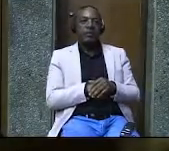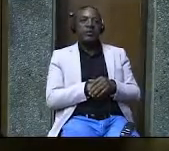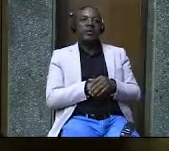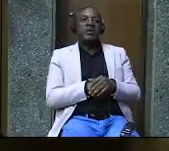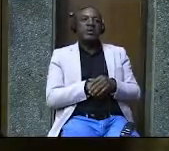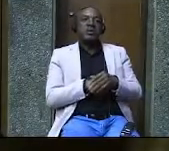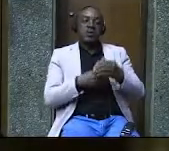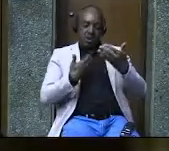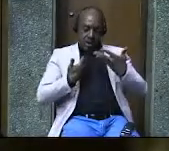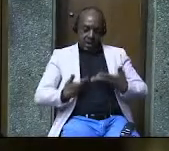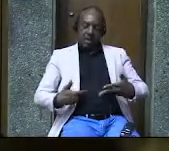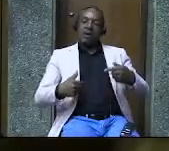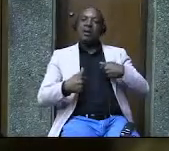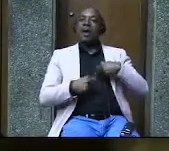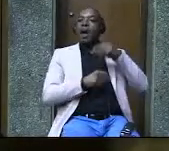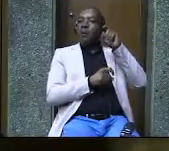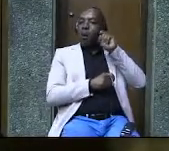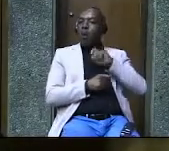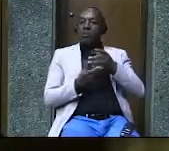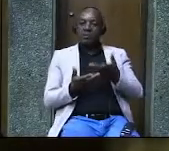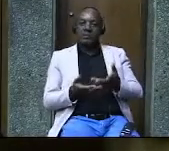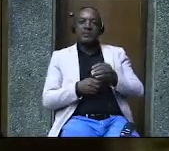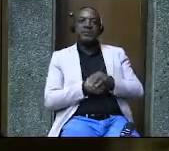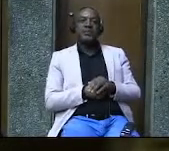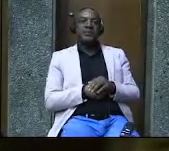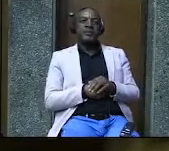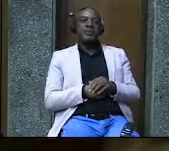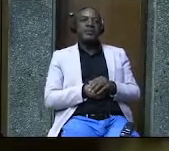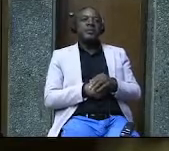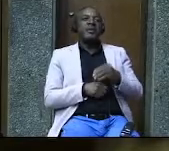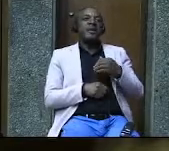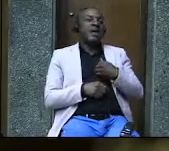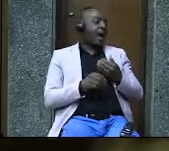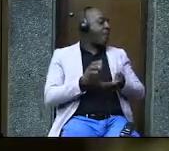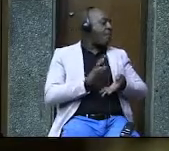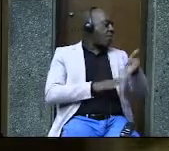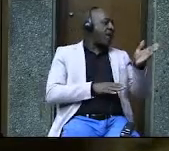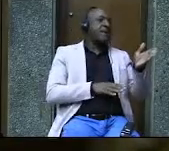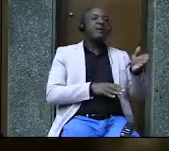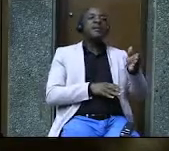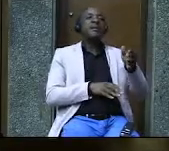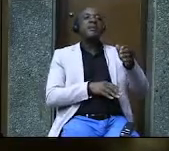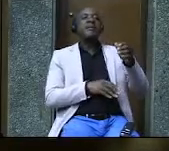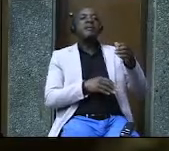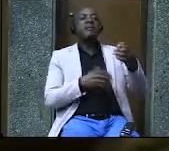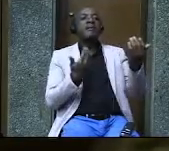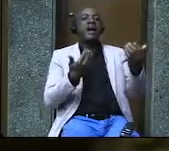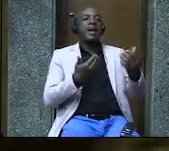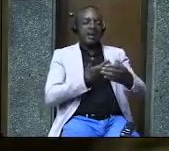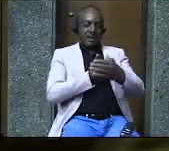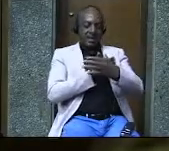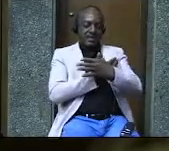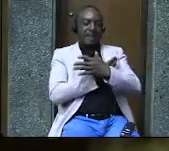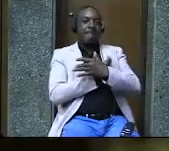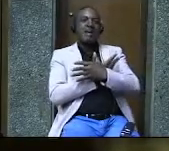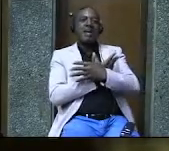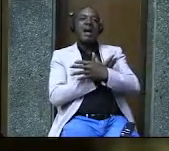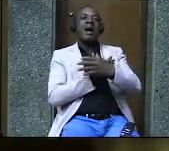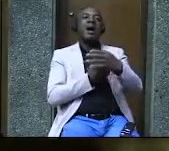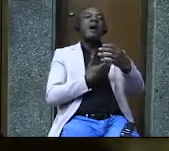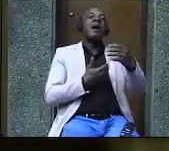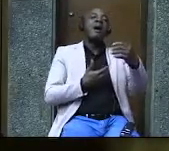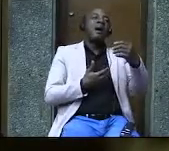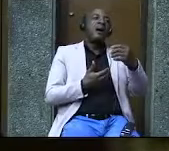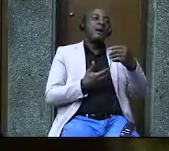finished. I'm old already. I come from Zambia, where I started a feedlot from